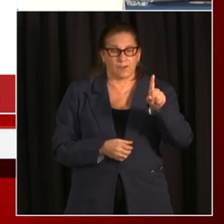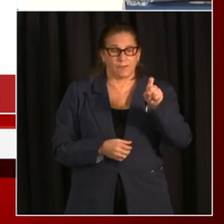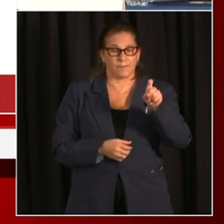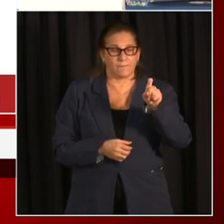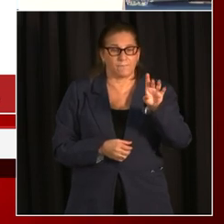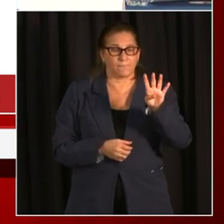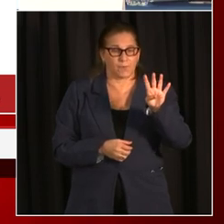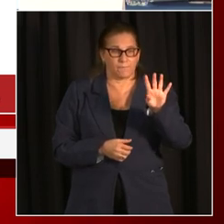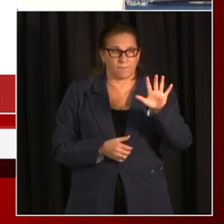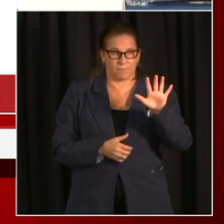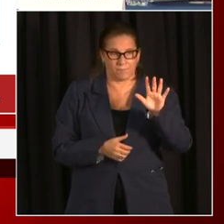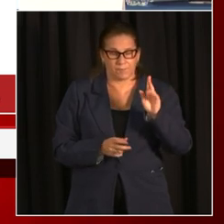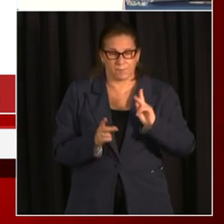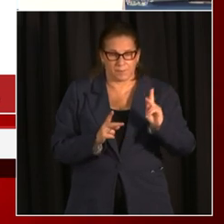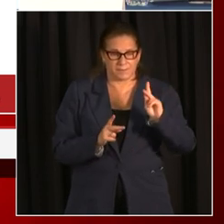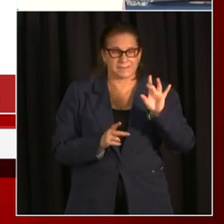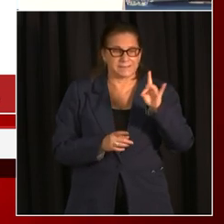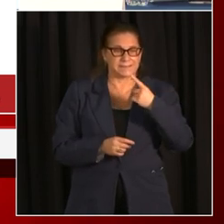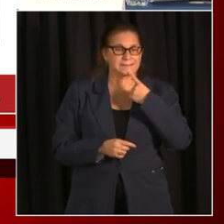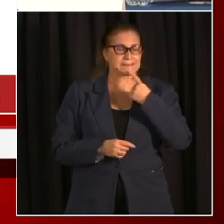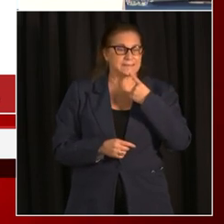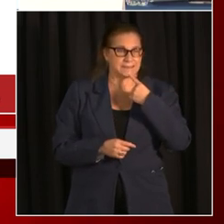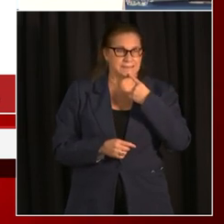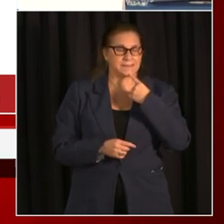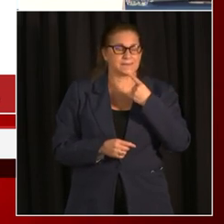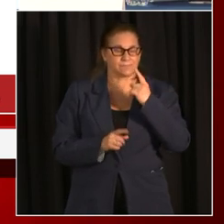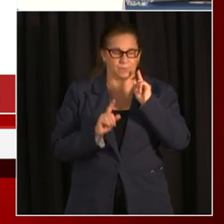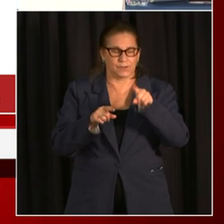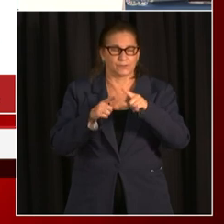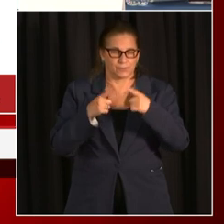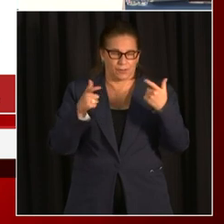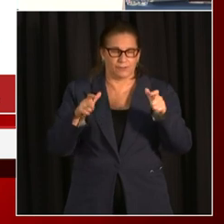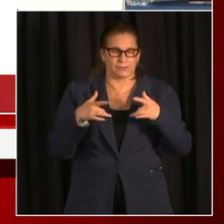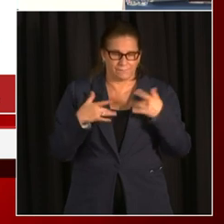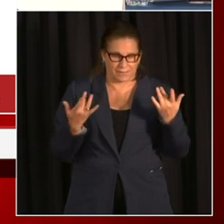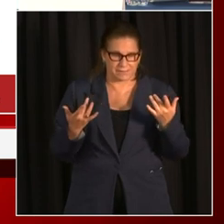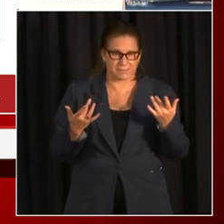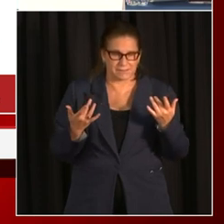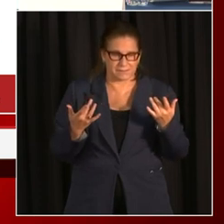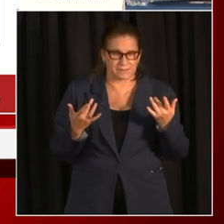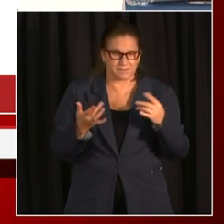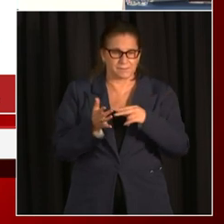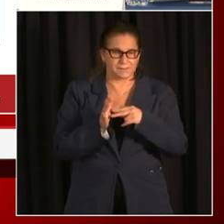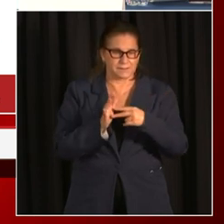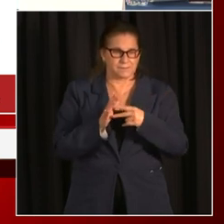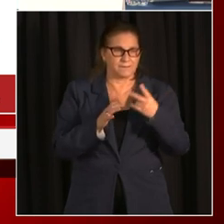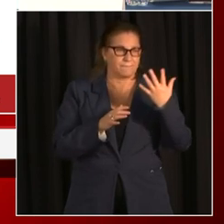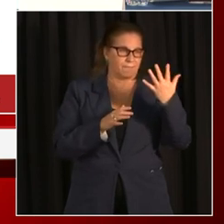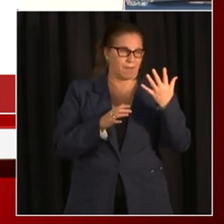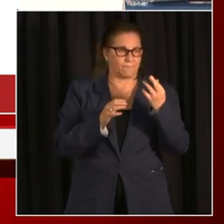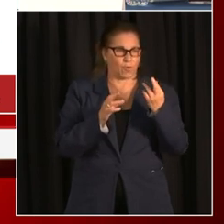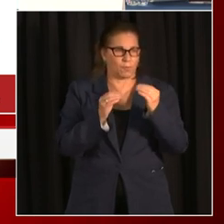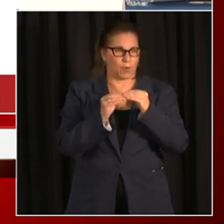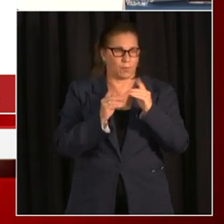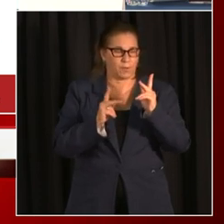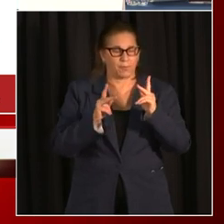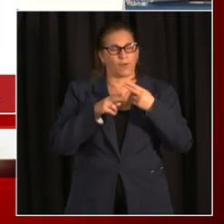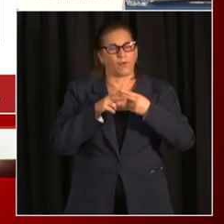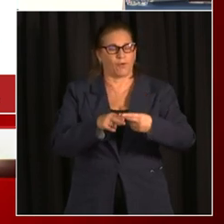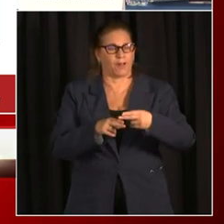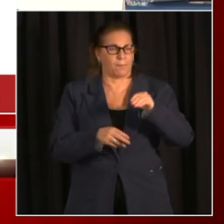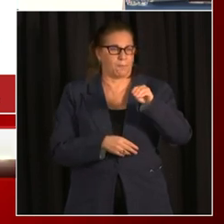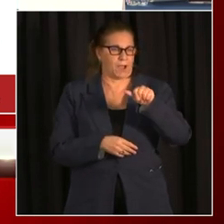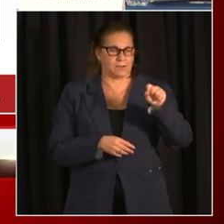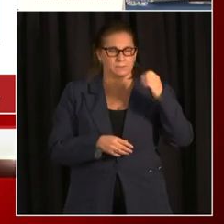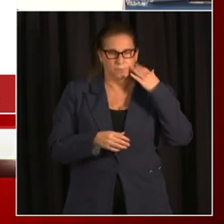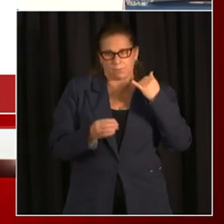attending a large event with 5 or more people, so we're being generous with what we call a large event. They talked about going to